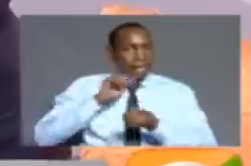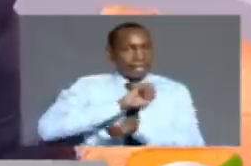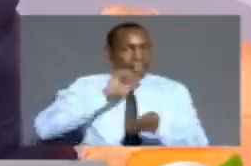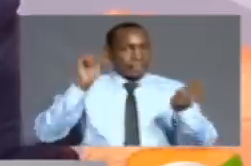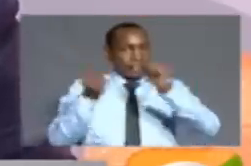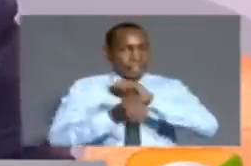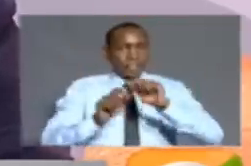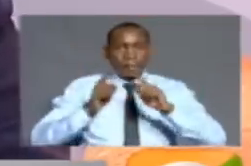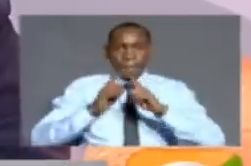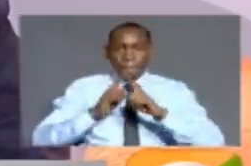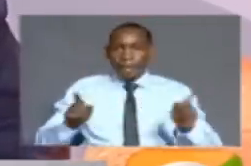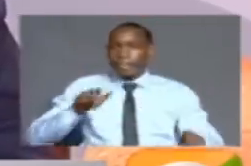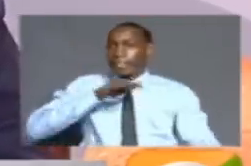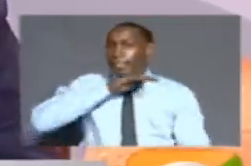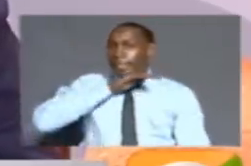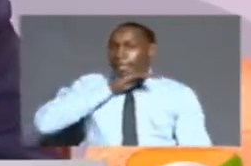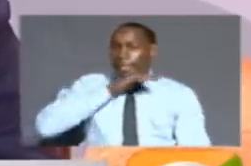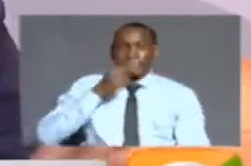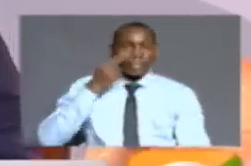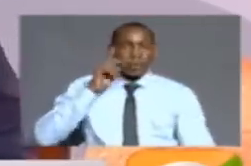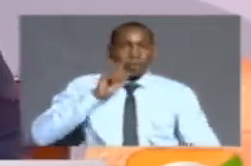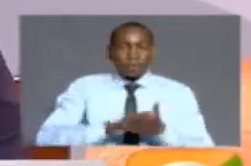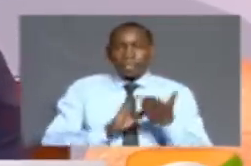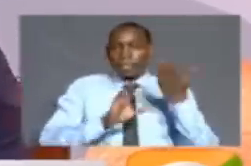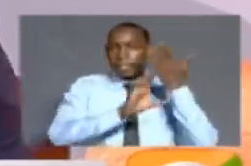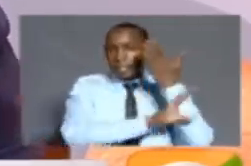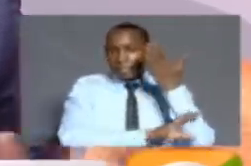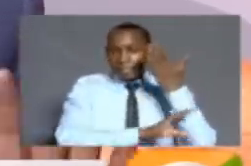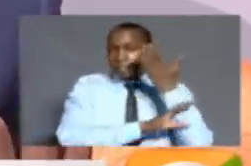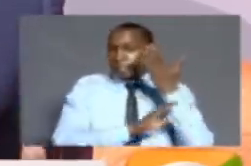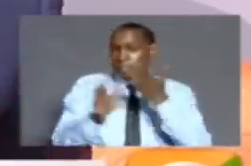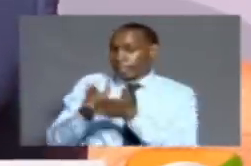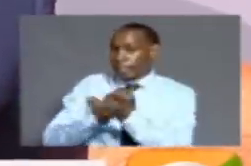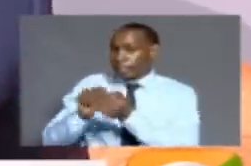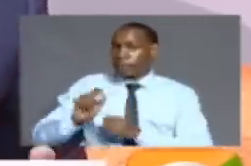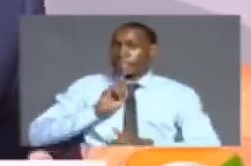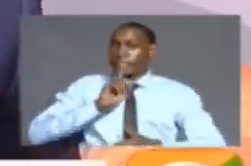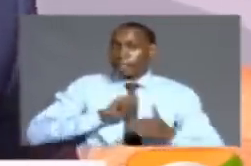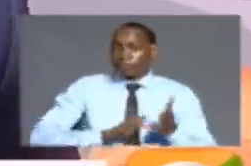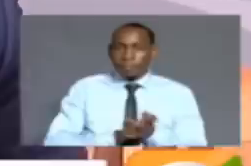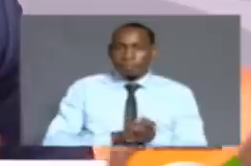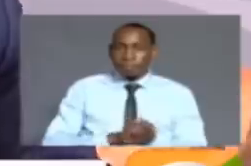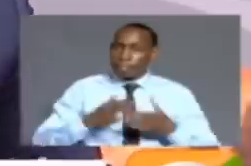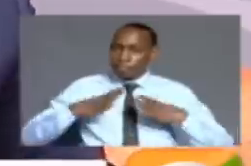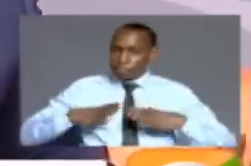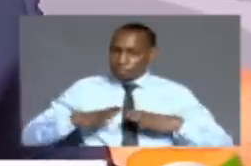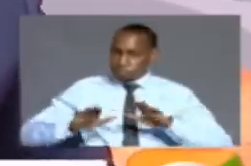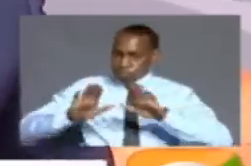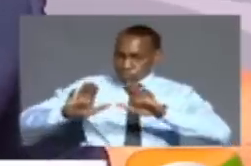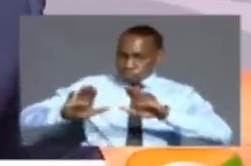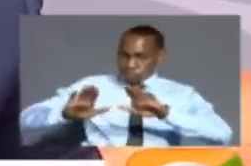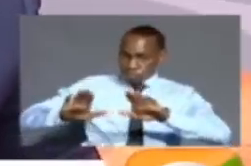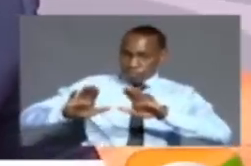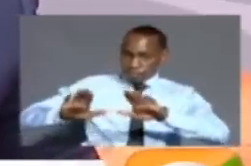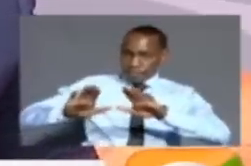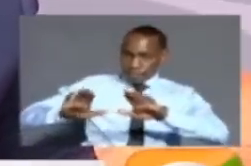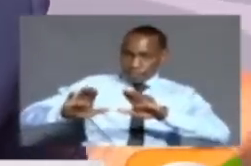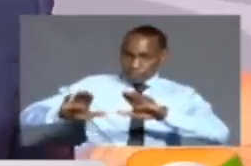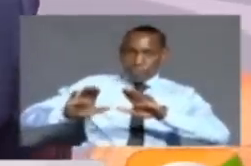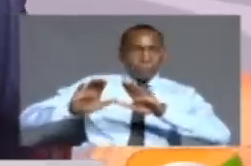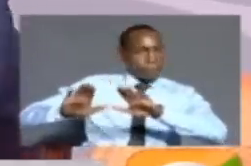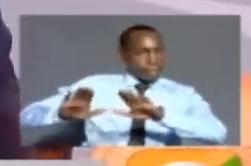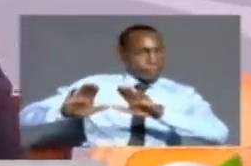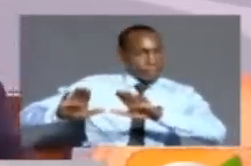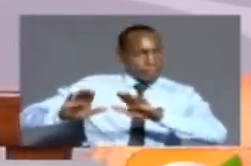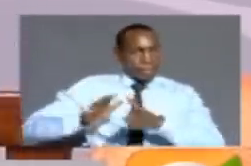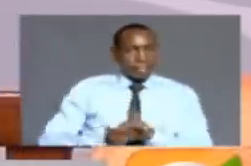Raila saw that this country was going into the dogs and decided, they said, gentlemen, hold your horses. Hold your